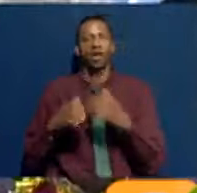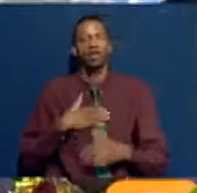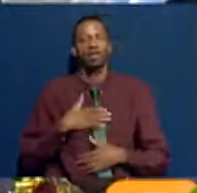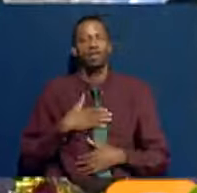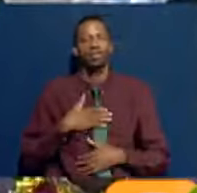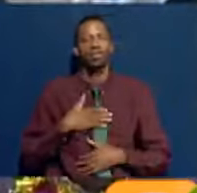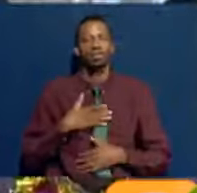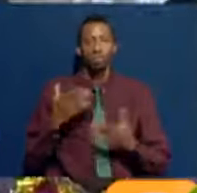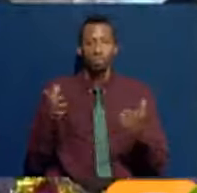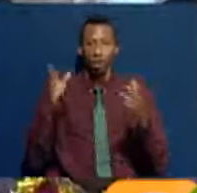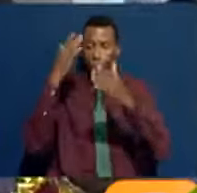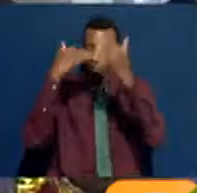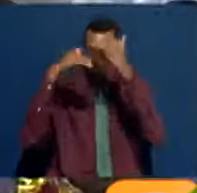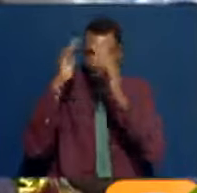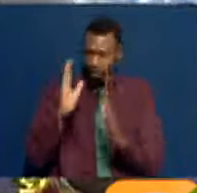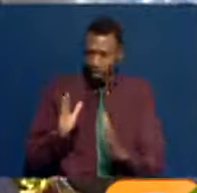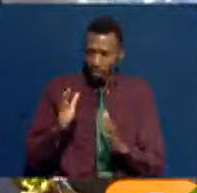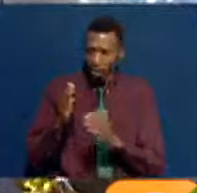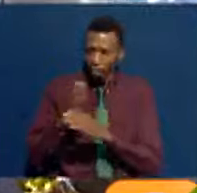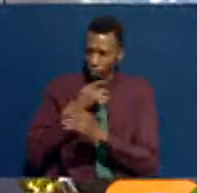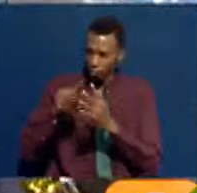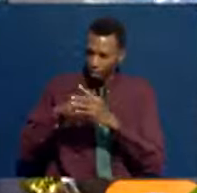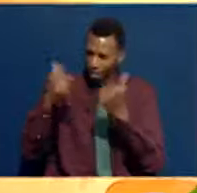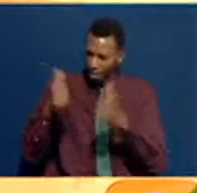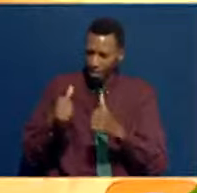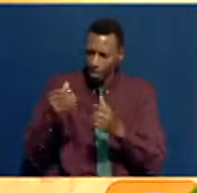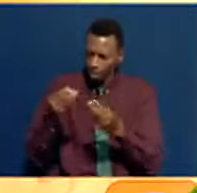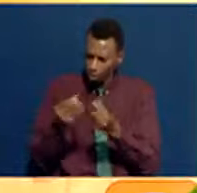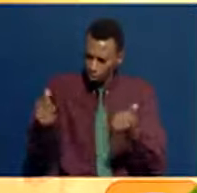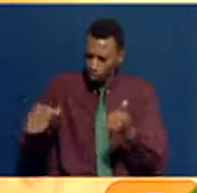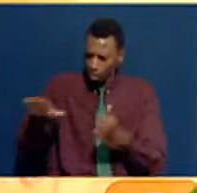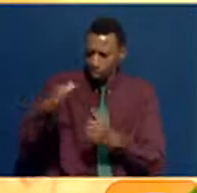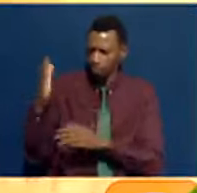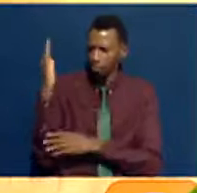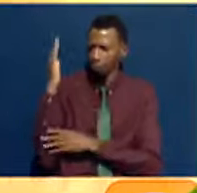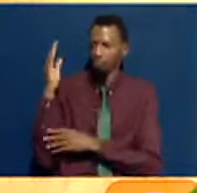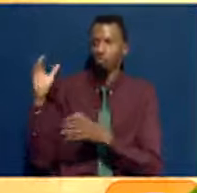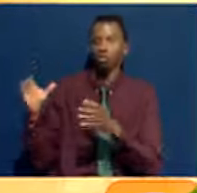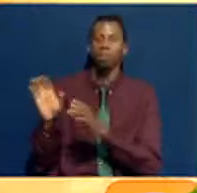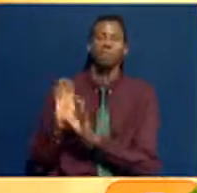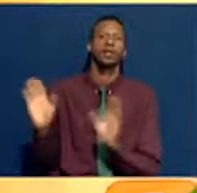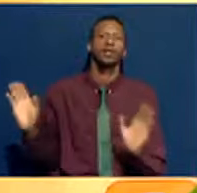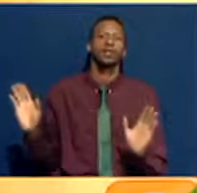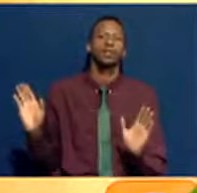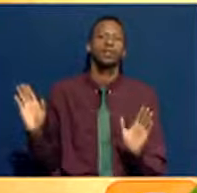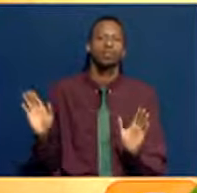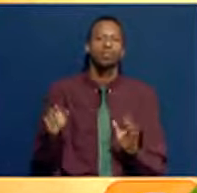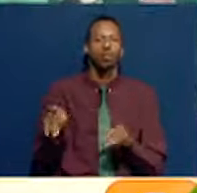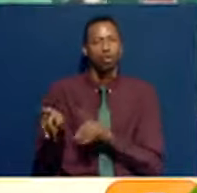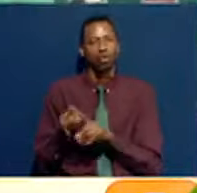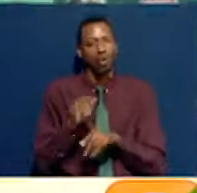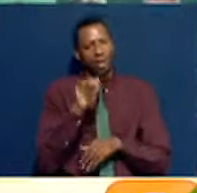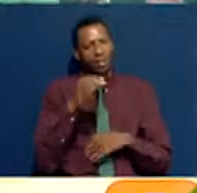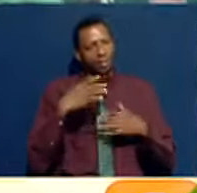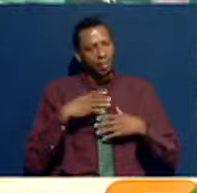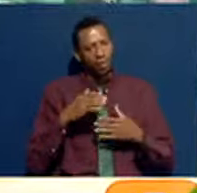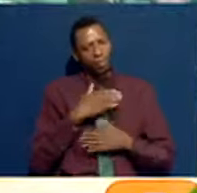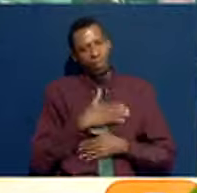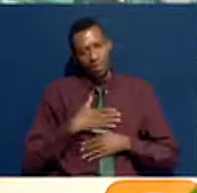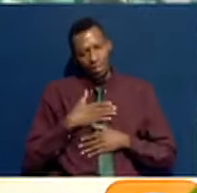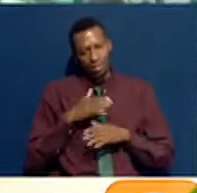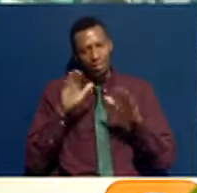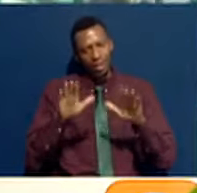kuanza kazi ingine yoyote, deal first with your security people. The leaders further called on residents to exercise restraint